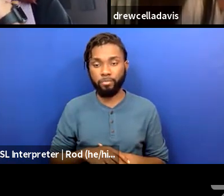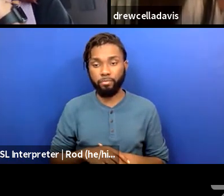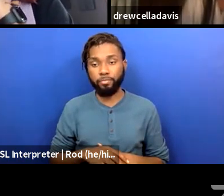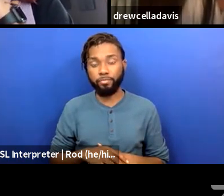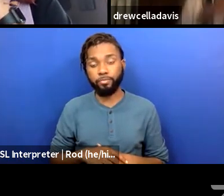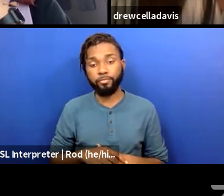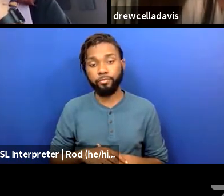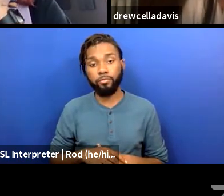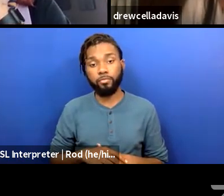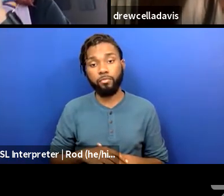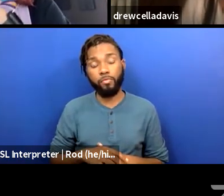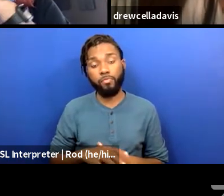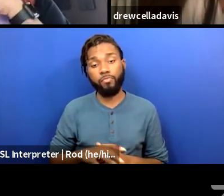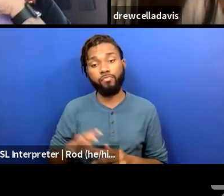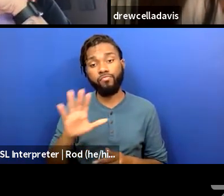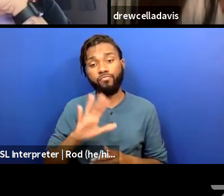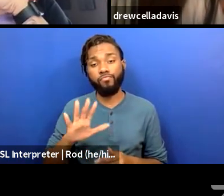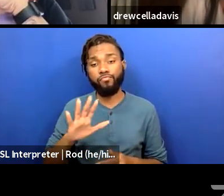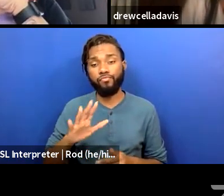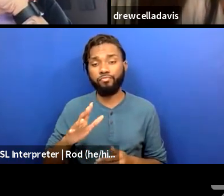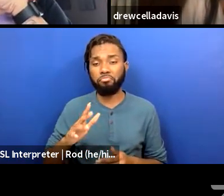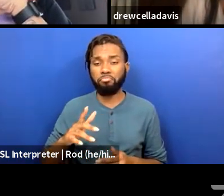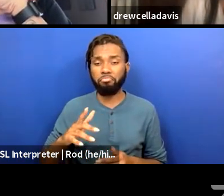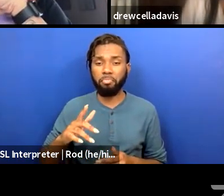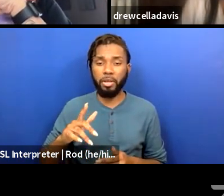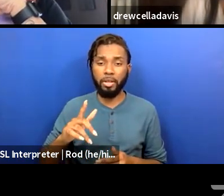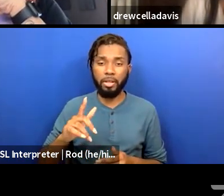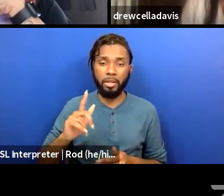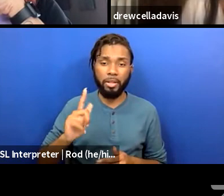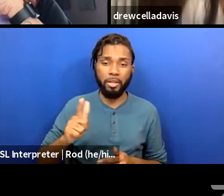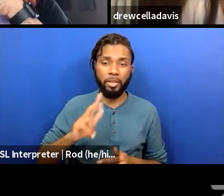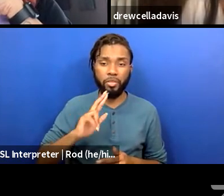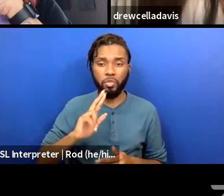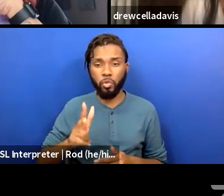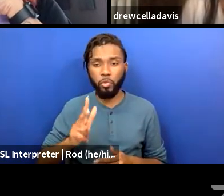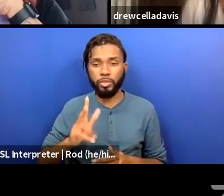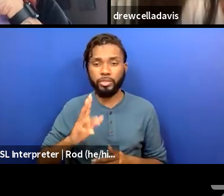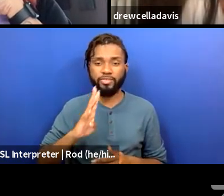Somewhere in my late 30s, 40s,